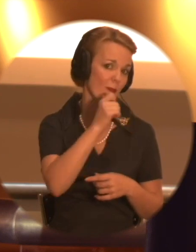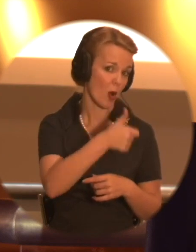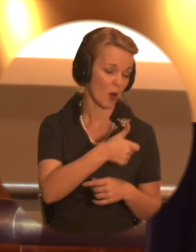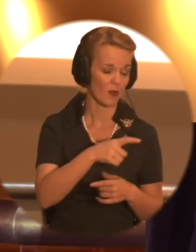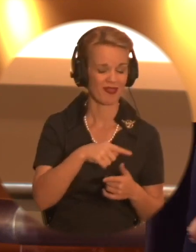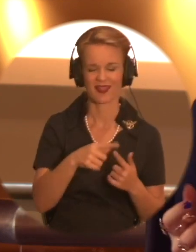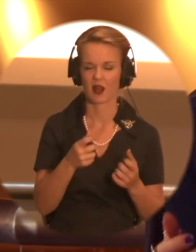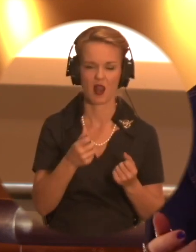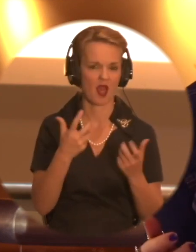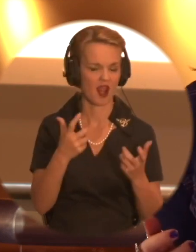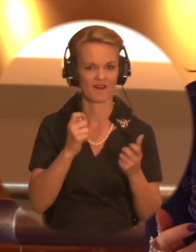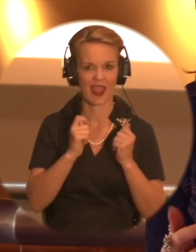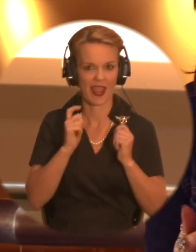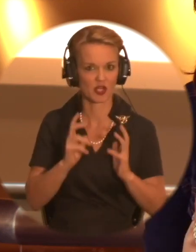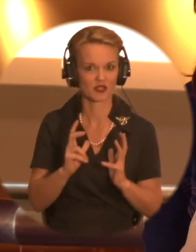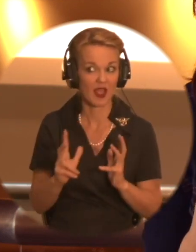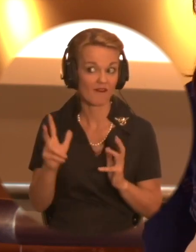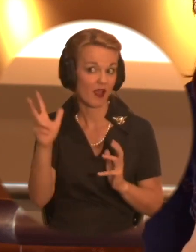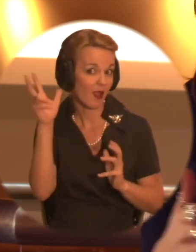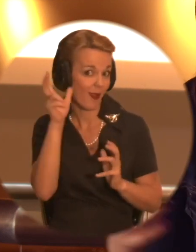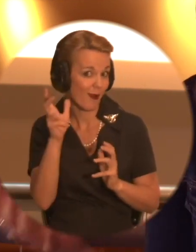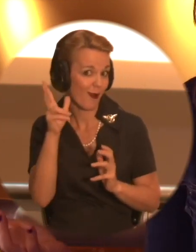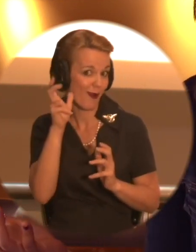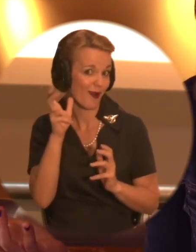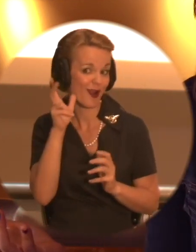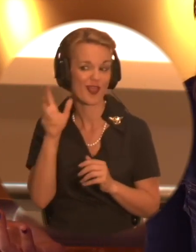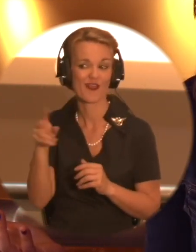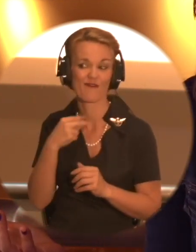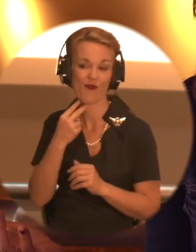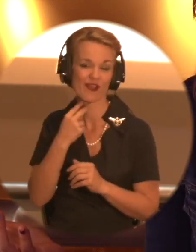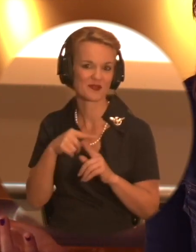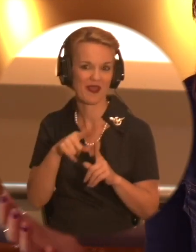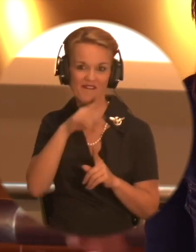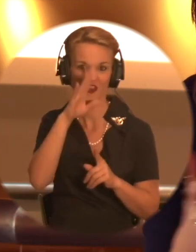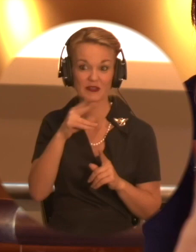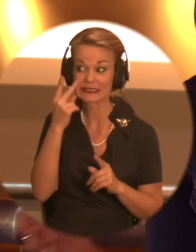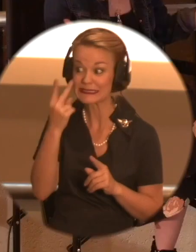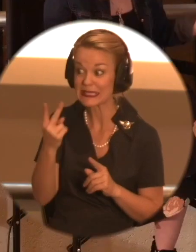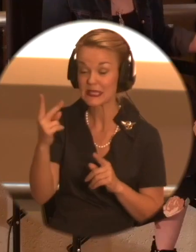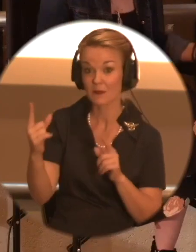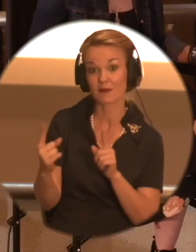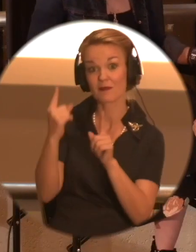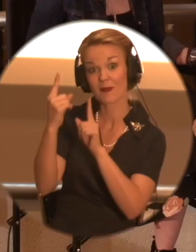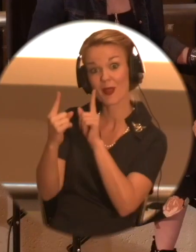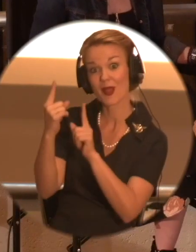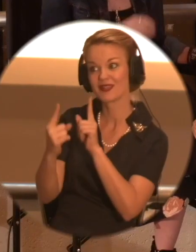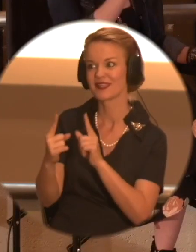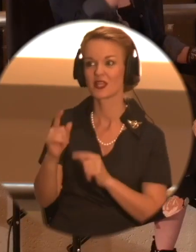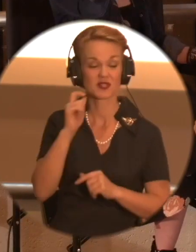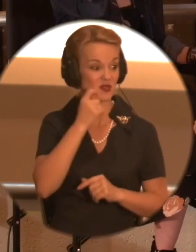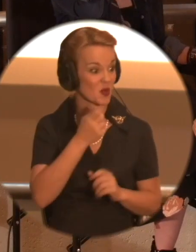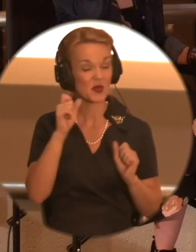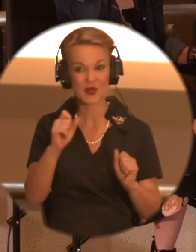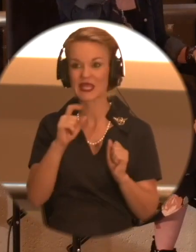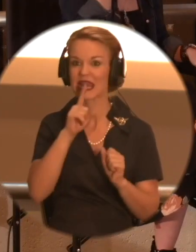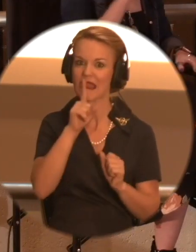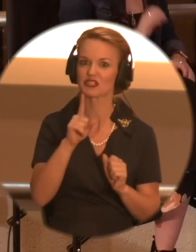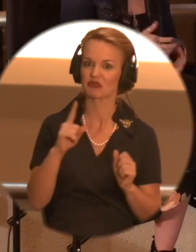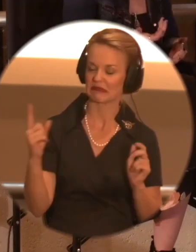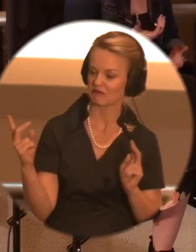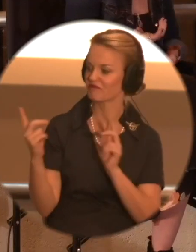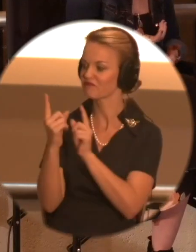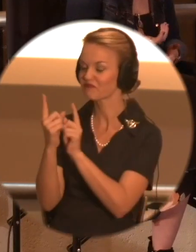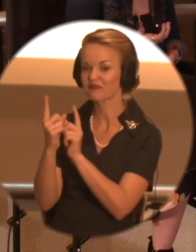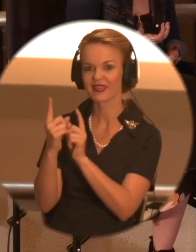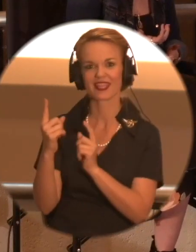these actors I've worked with their voices, but I haven't met them. And now we're going to be on a panel together. That's going to be really cool. You get to actually connect that. Yeah, so that's really exciting.